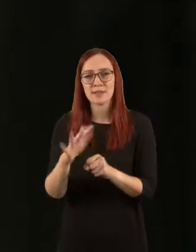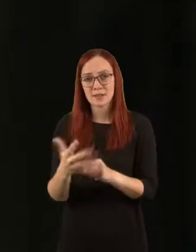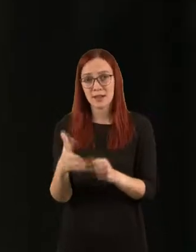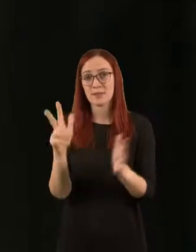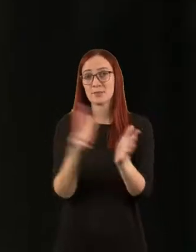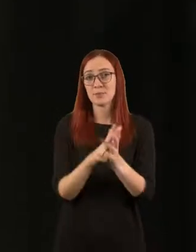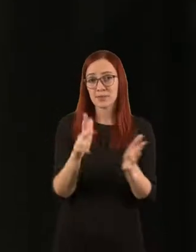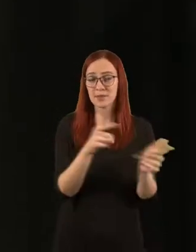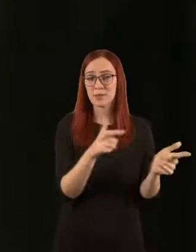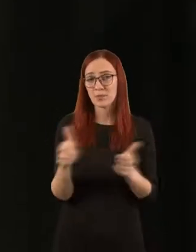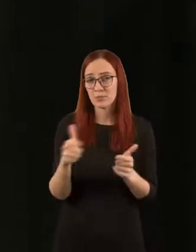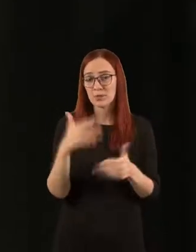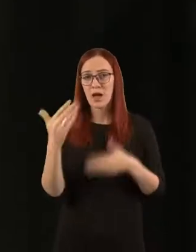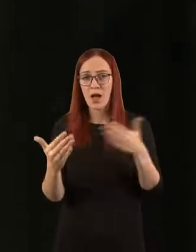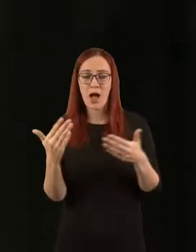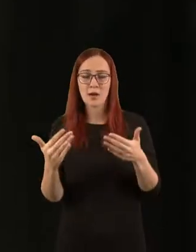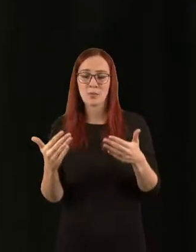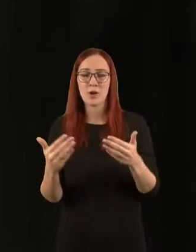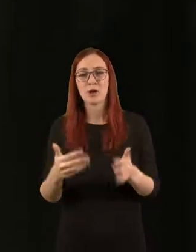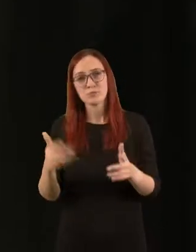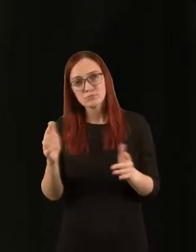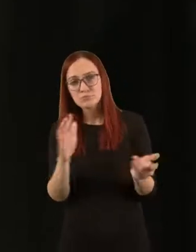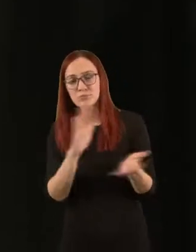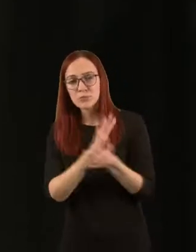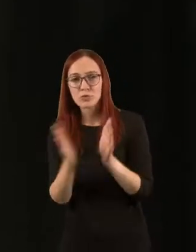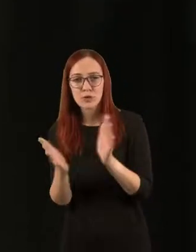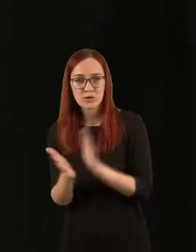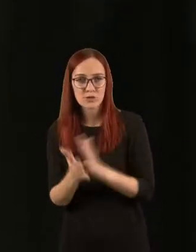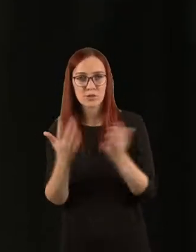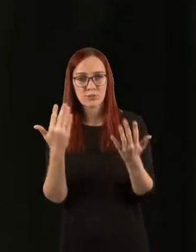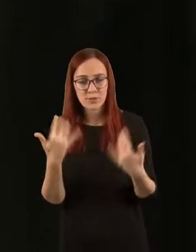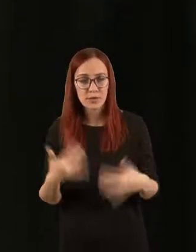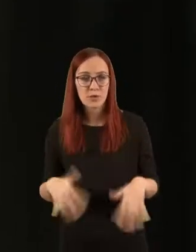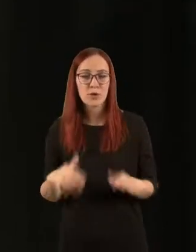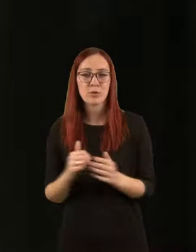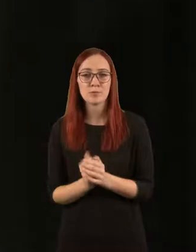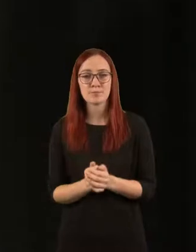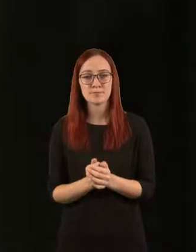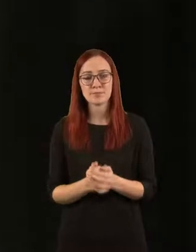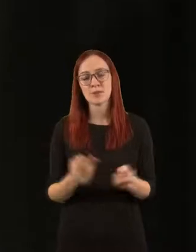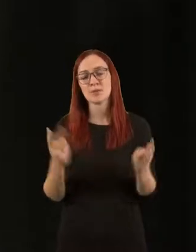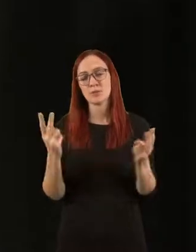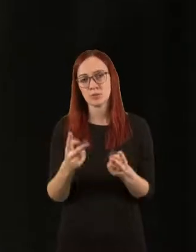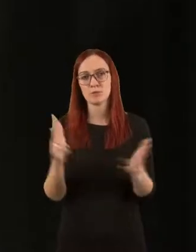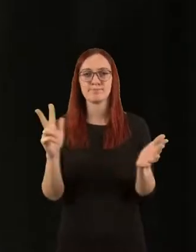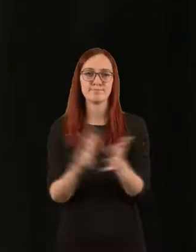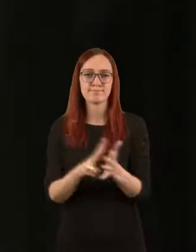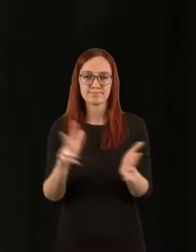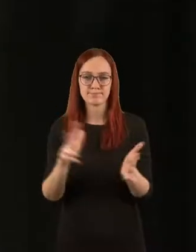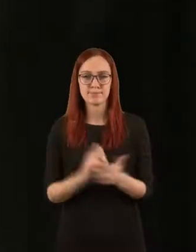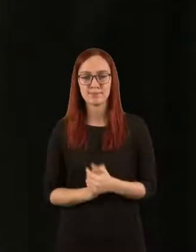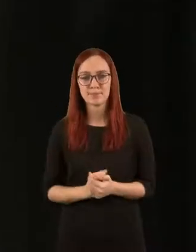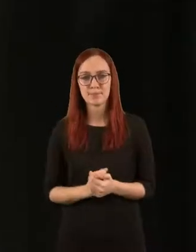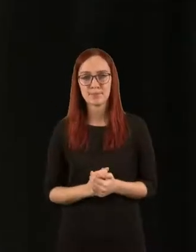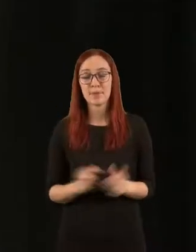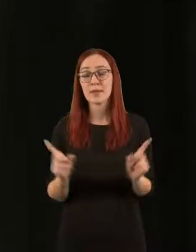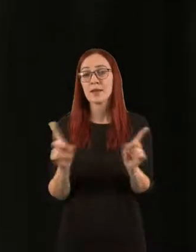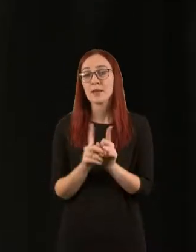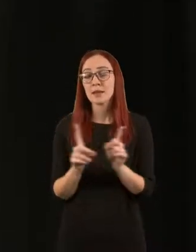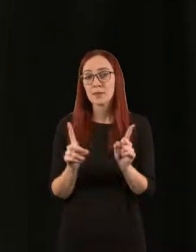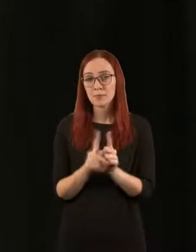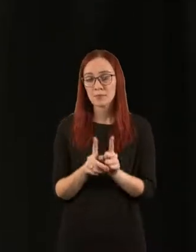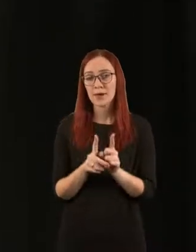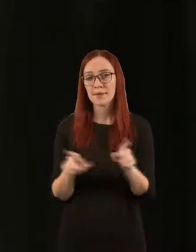we have read the recommendations. We know the direction, and certain decisions are already in the pipeline.